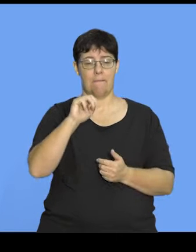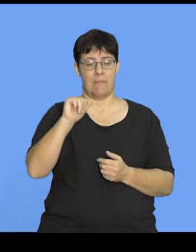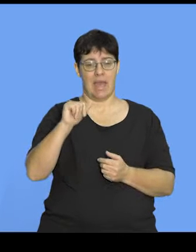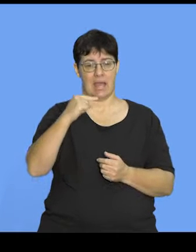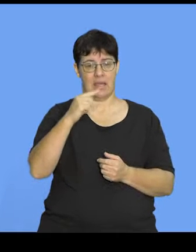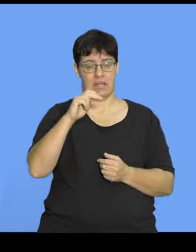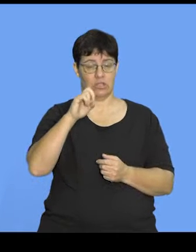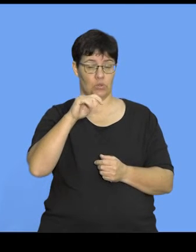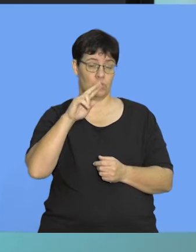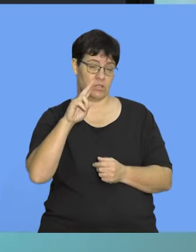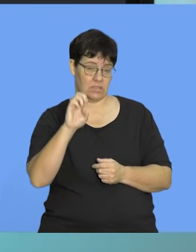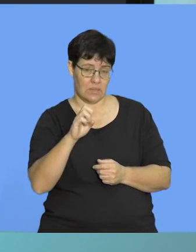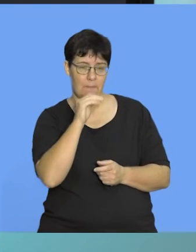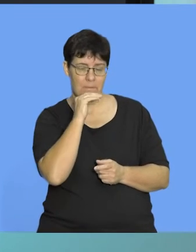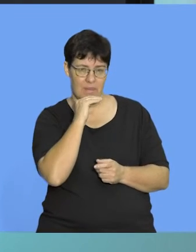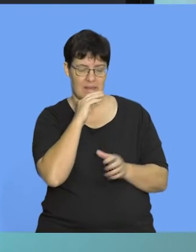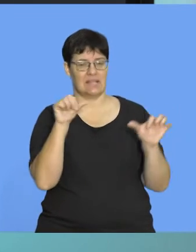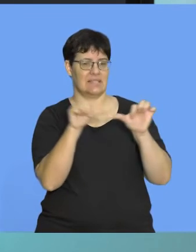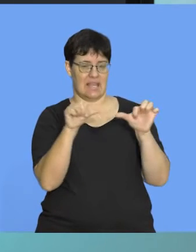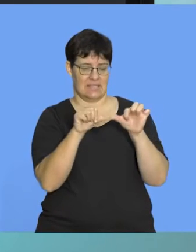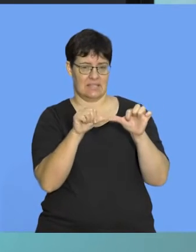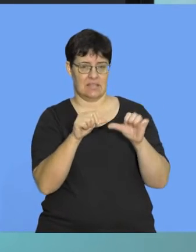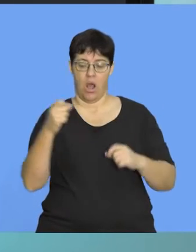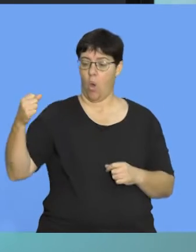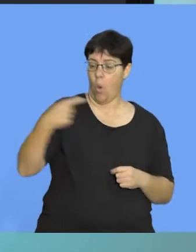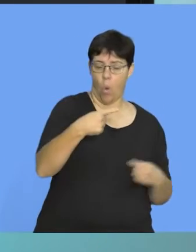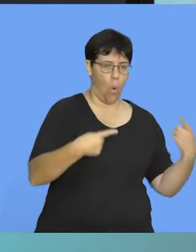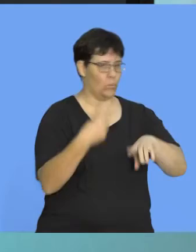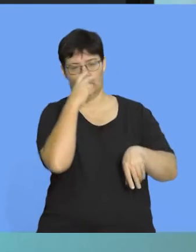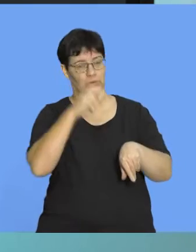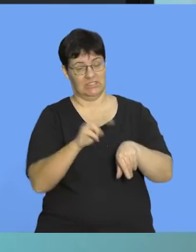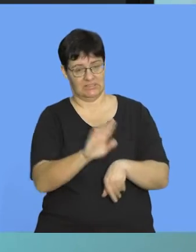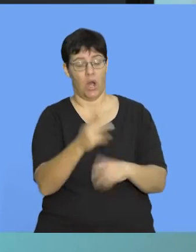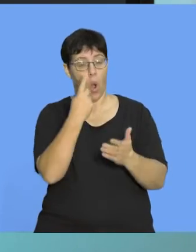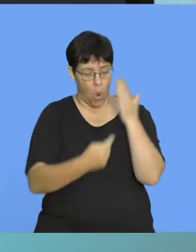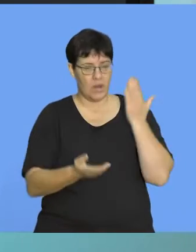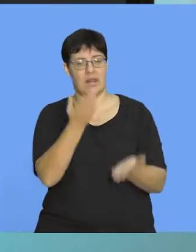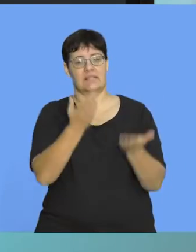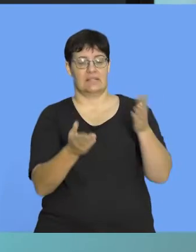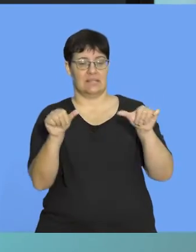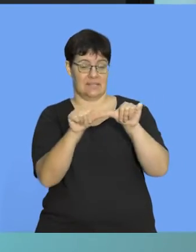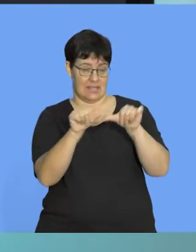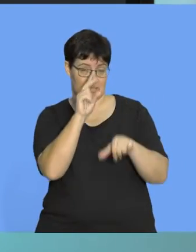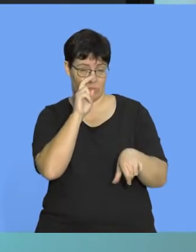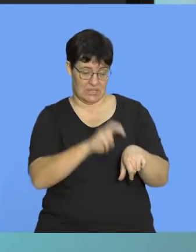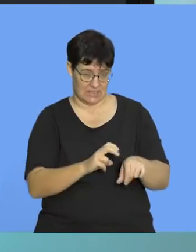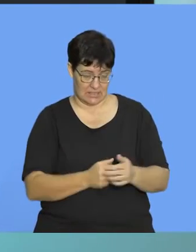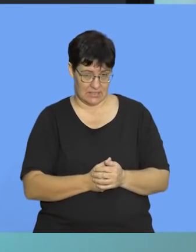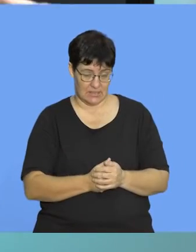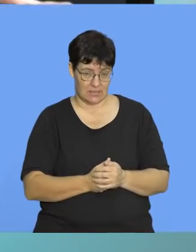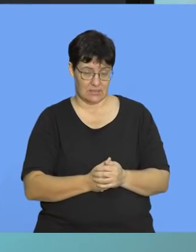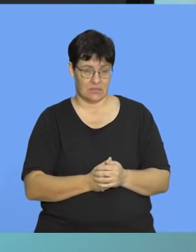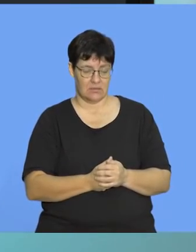be size. Direction is not something I need. The thing with Newton's law of universal gravitation is that